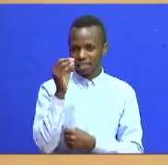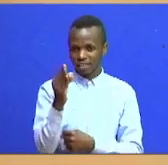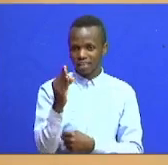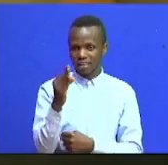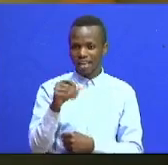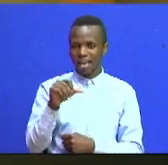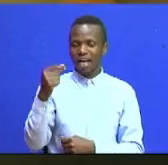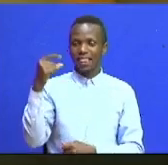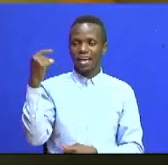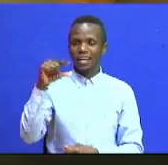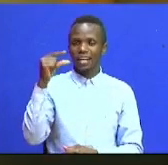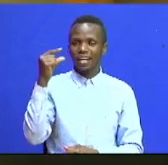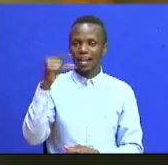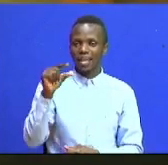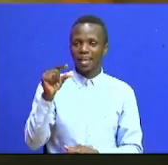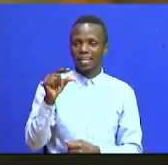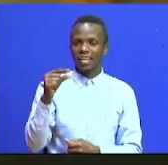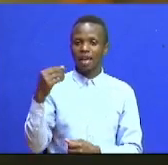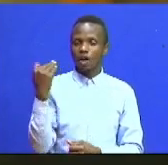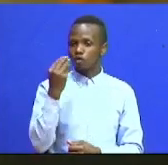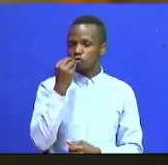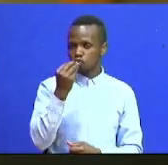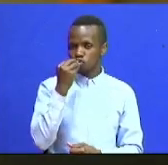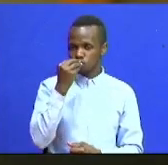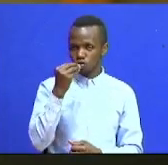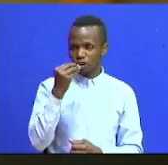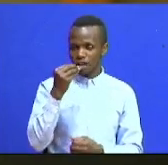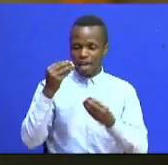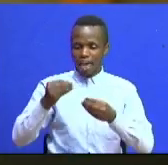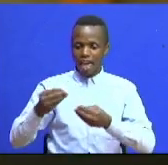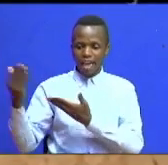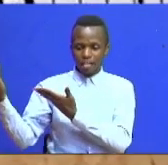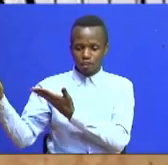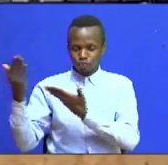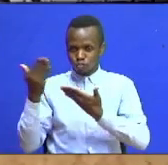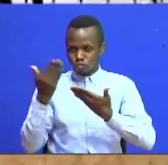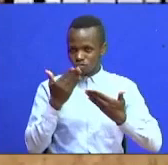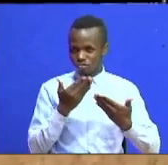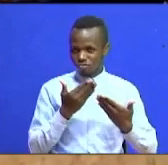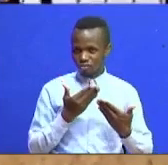grains and other foodstuffs had been exported via the Black